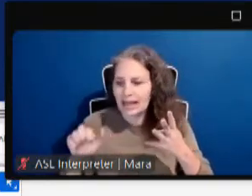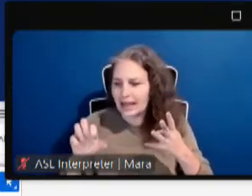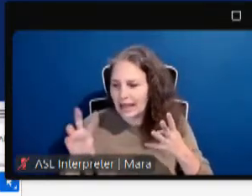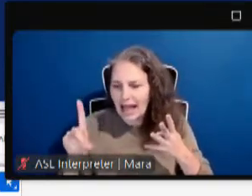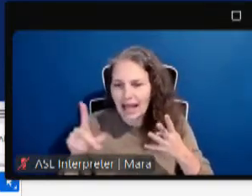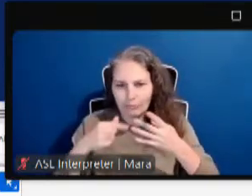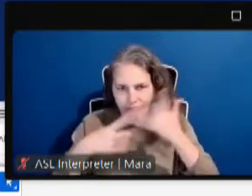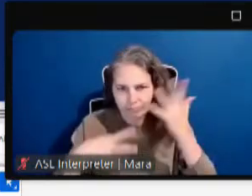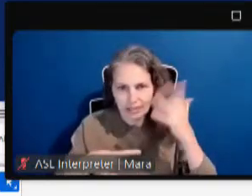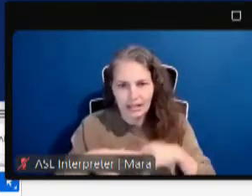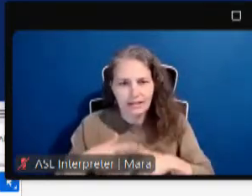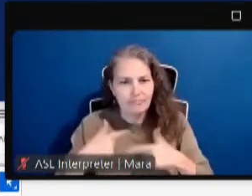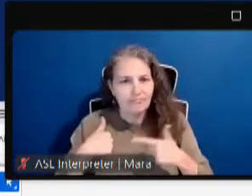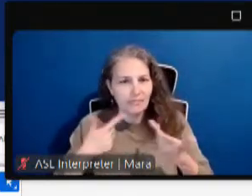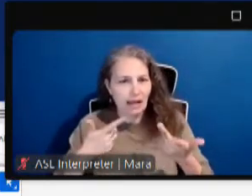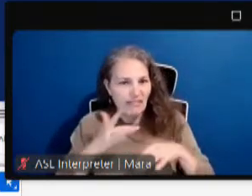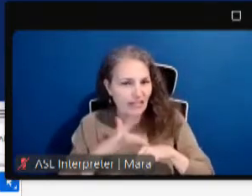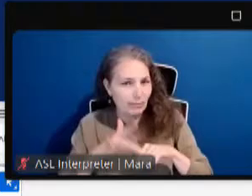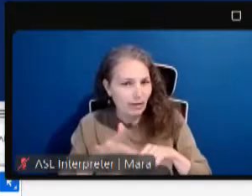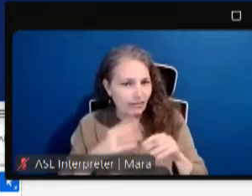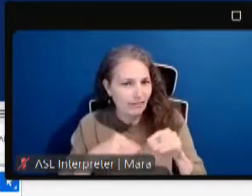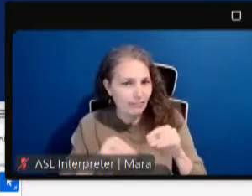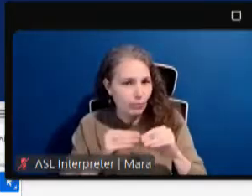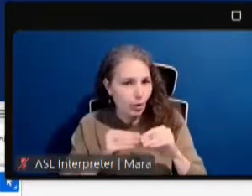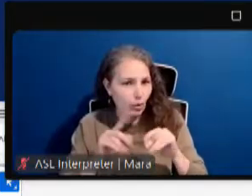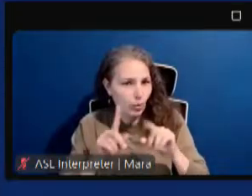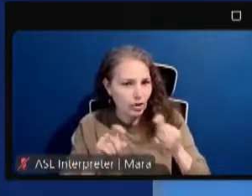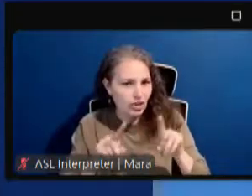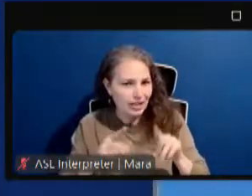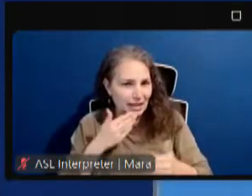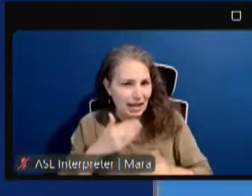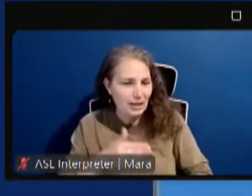for questions. Thank you.